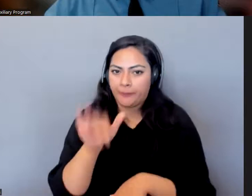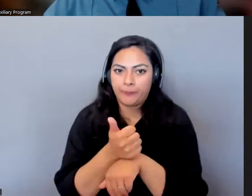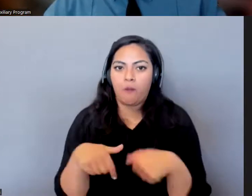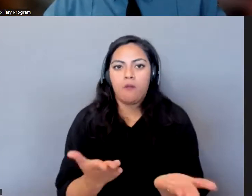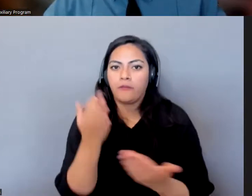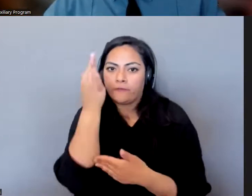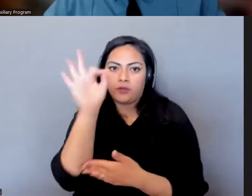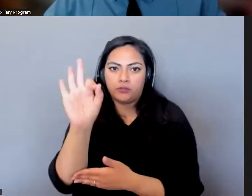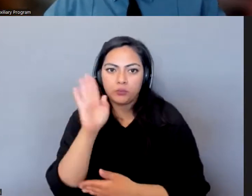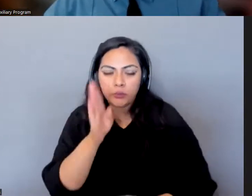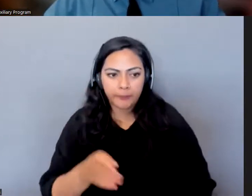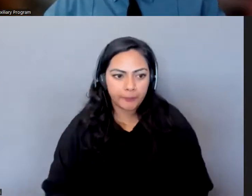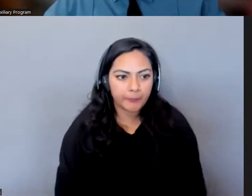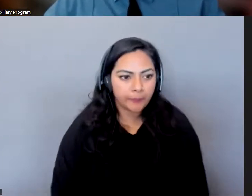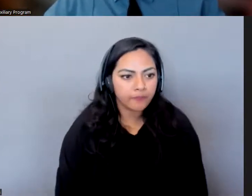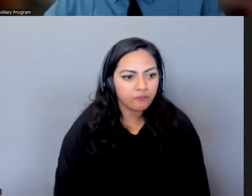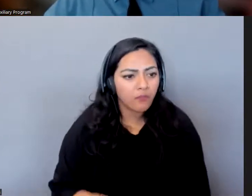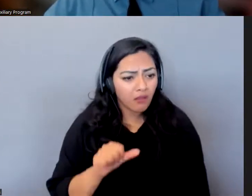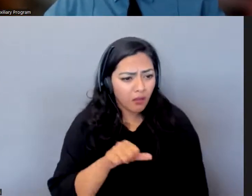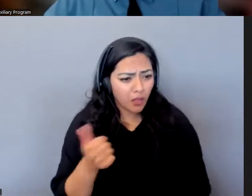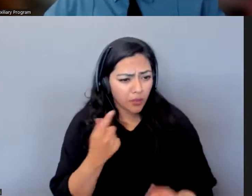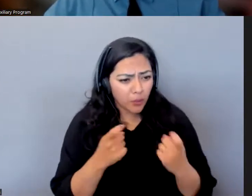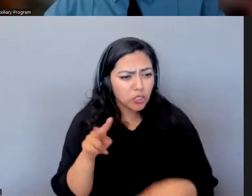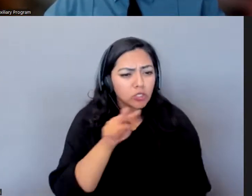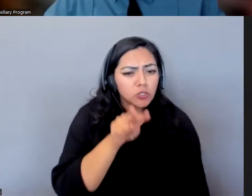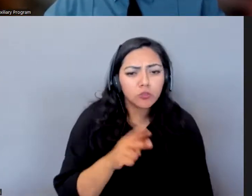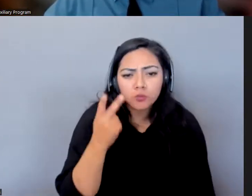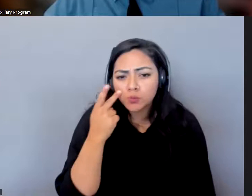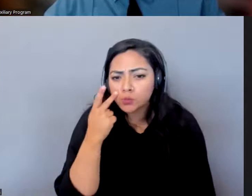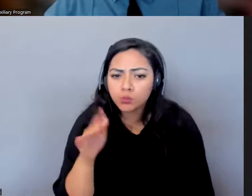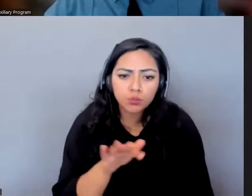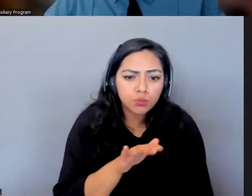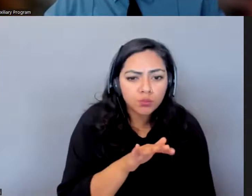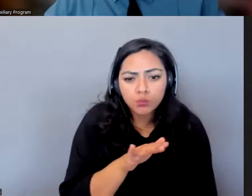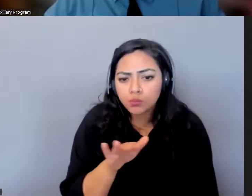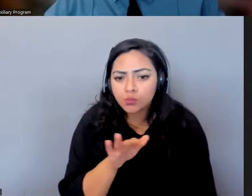Excellent. Any other questions that come up? I'm just looking at the Q&A.